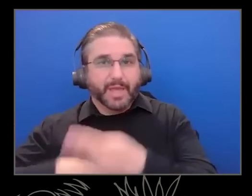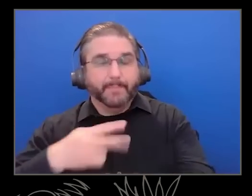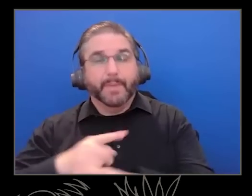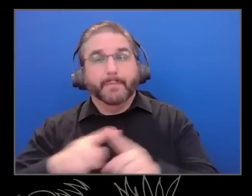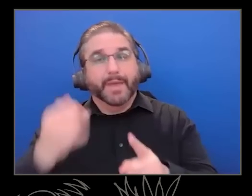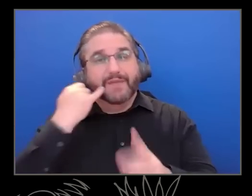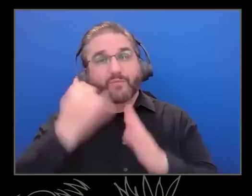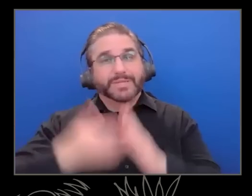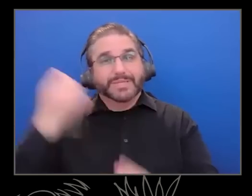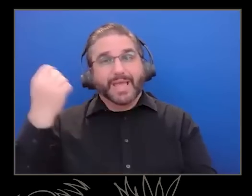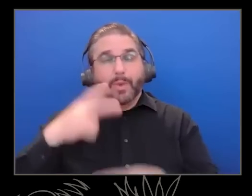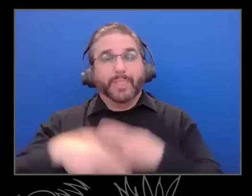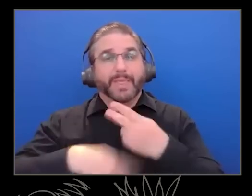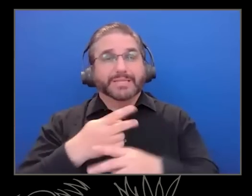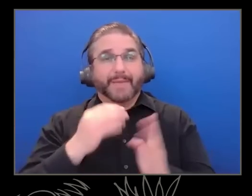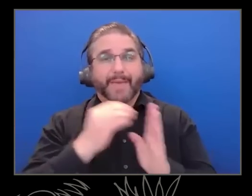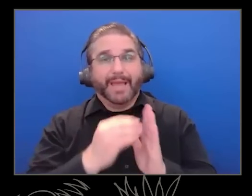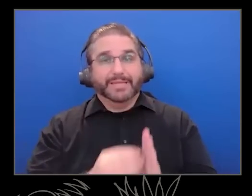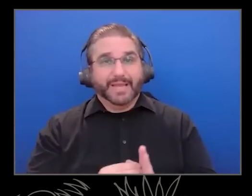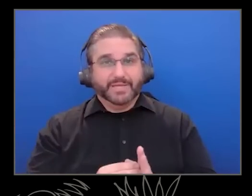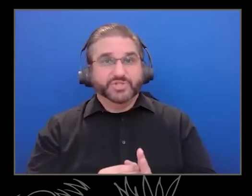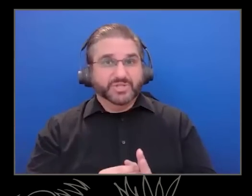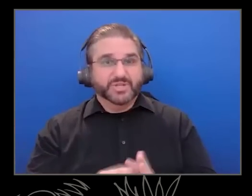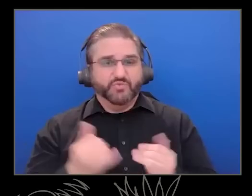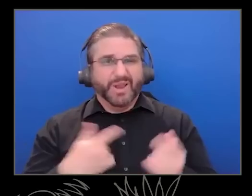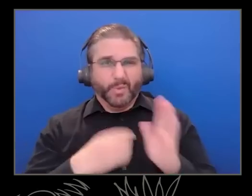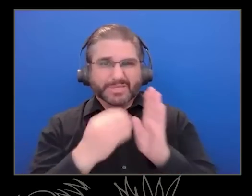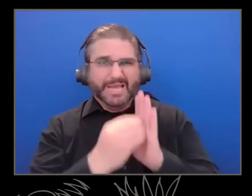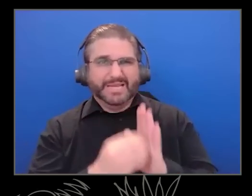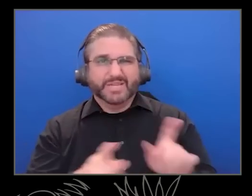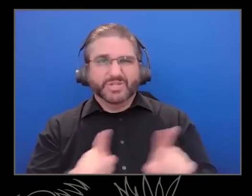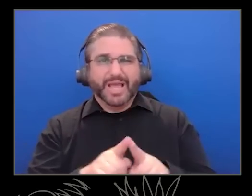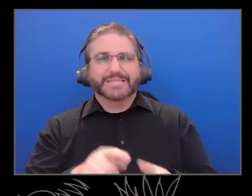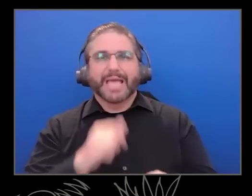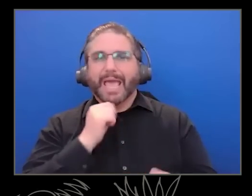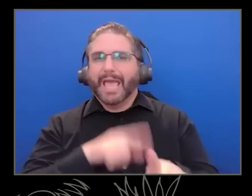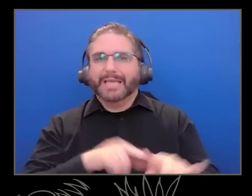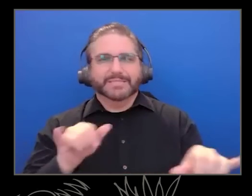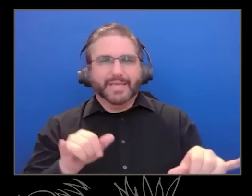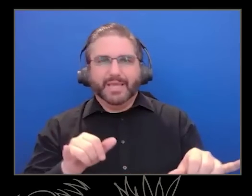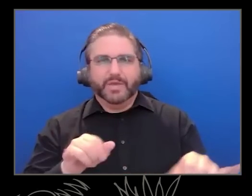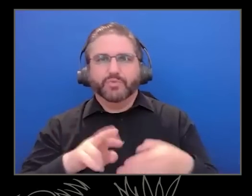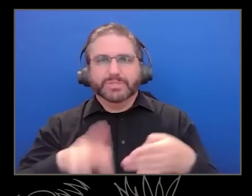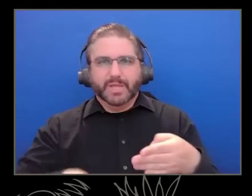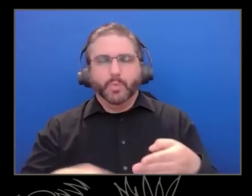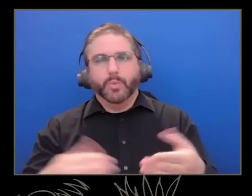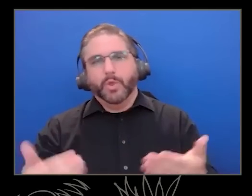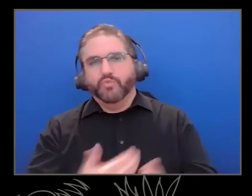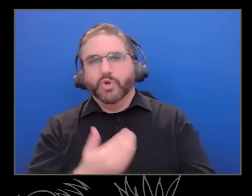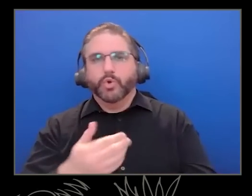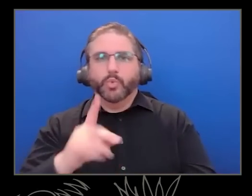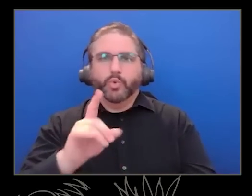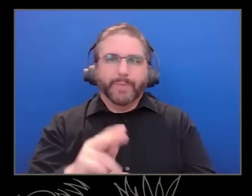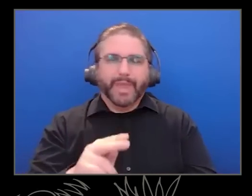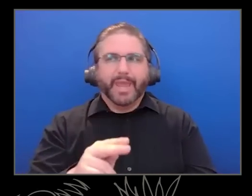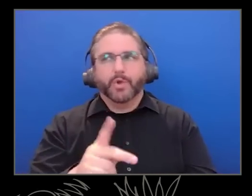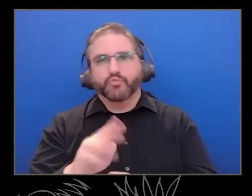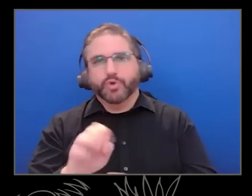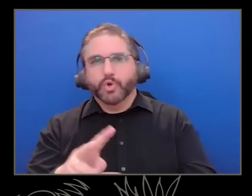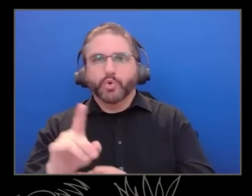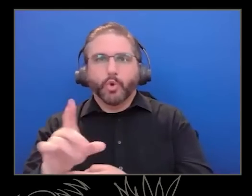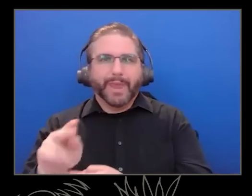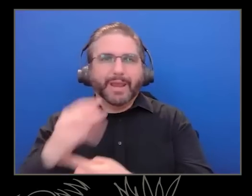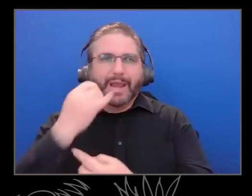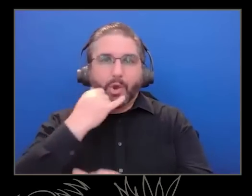take away the type annotation there, right? Right now it's annotated as an async result that returns a renewed domain or a renewed domain error. If we let